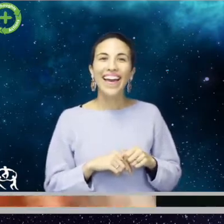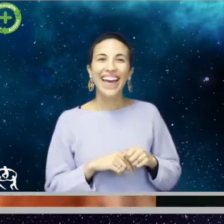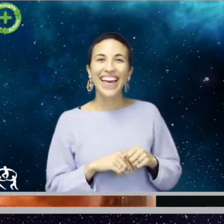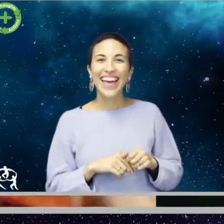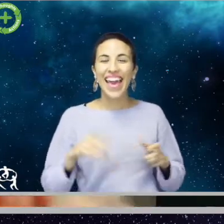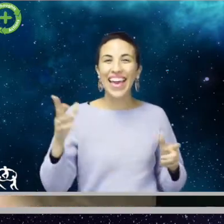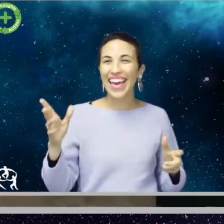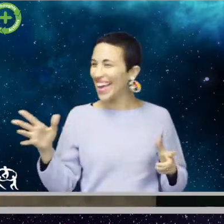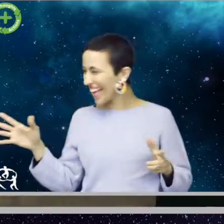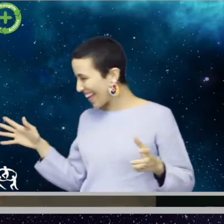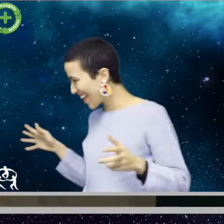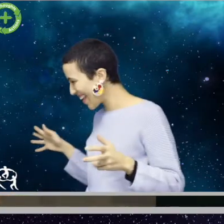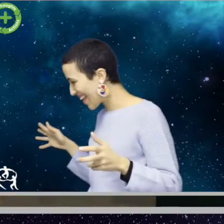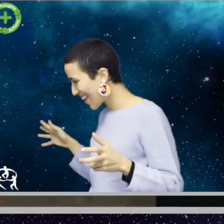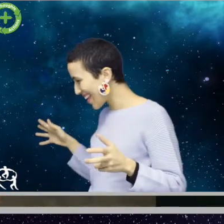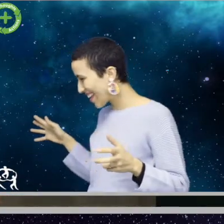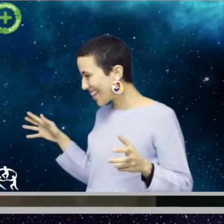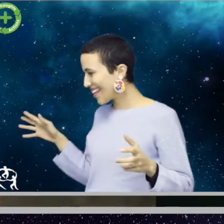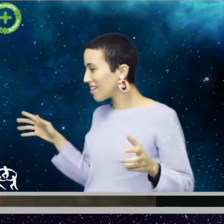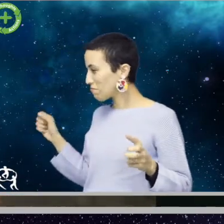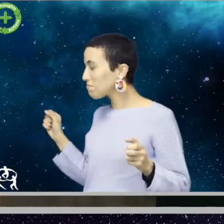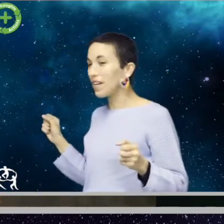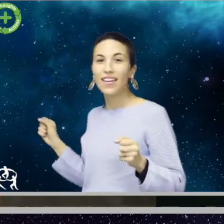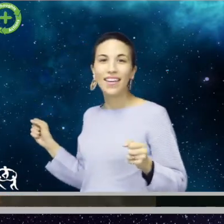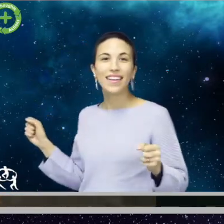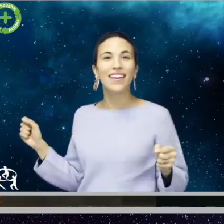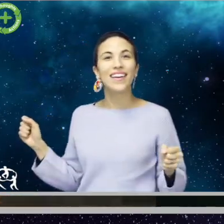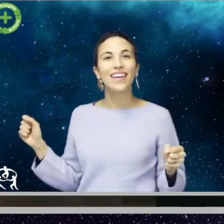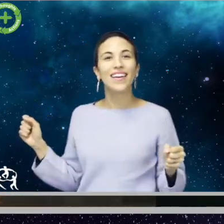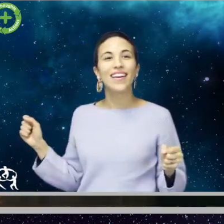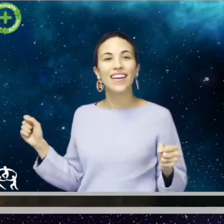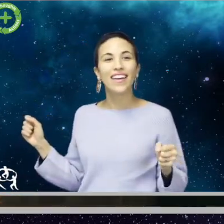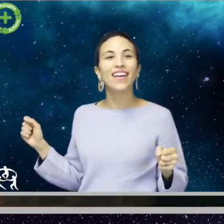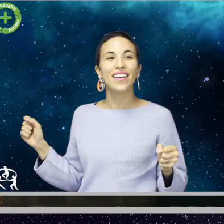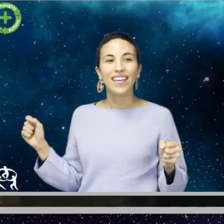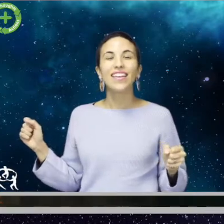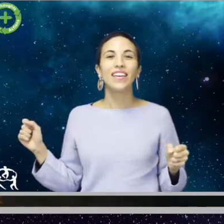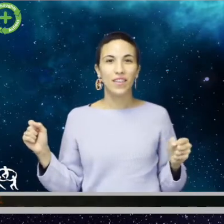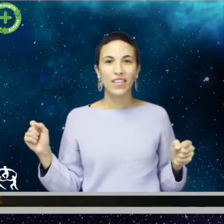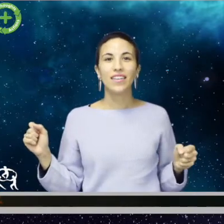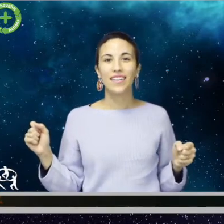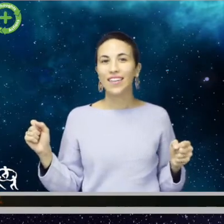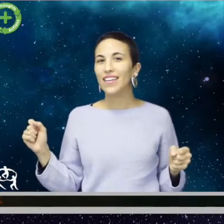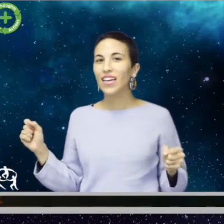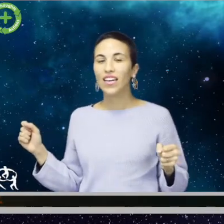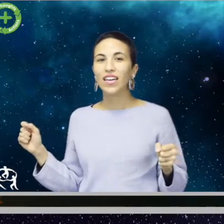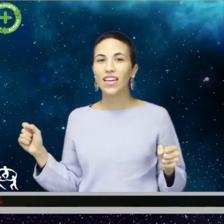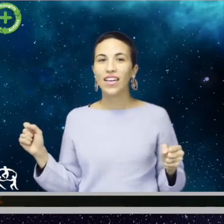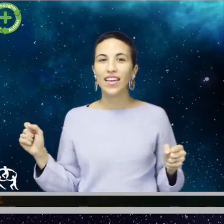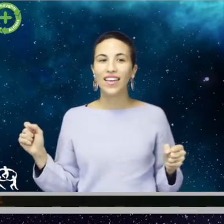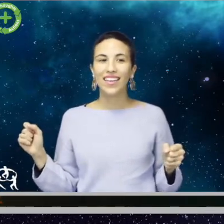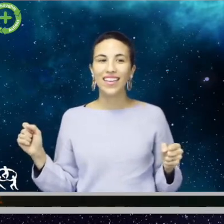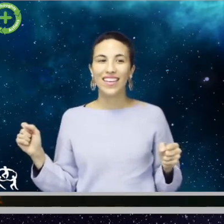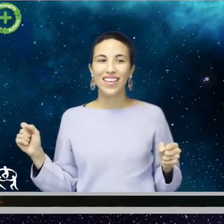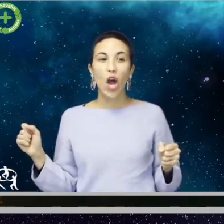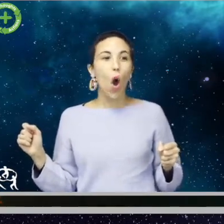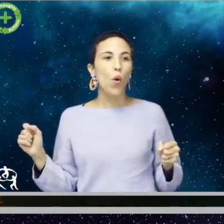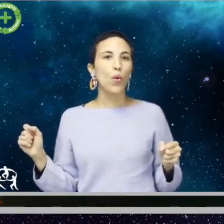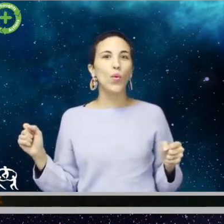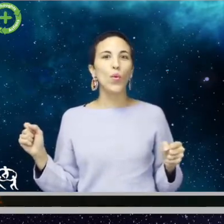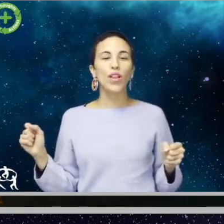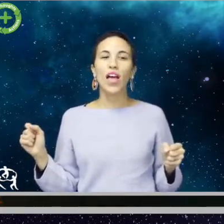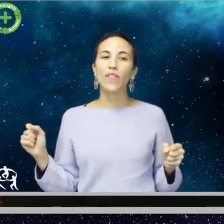Yeah. Put in yours. Did you hear what he said? Put yourself in someone else's shoes. Miss Seamus, I got my favorite boots on today. See?